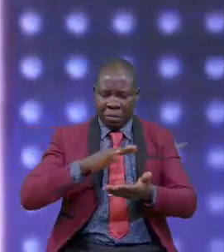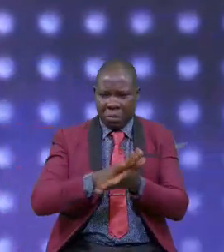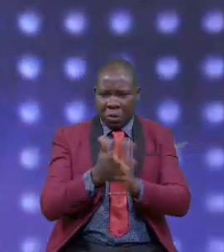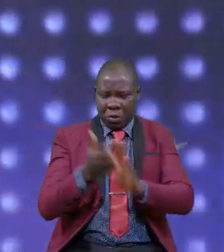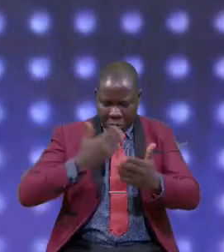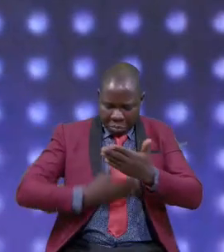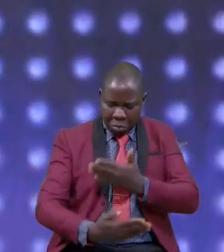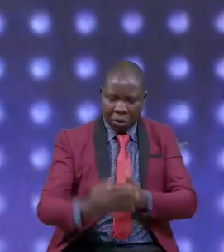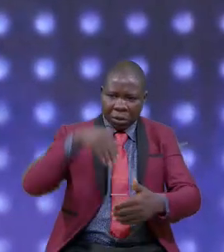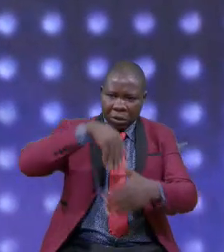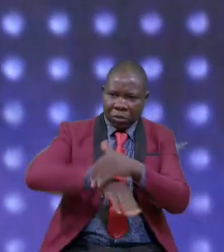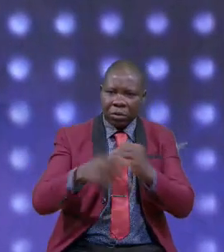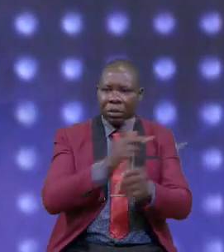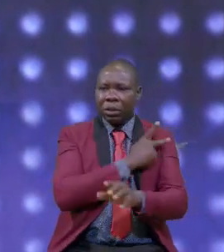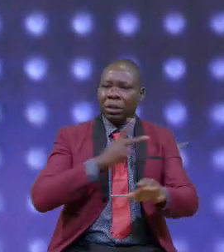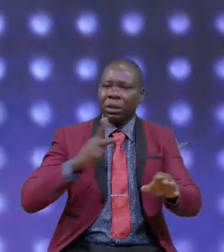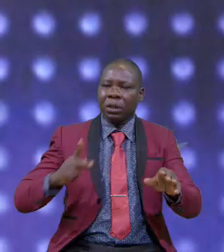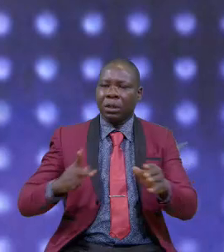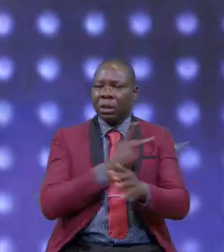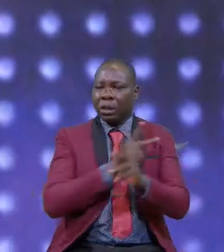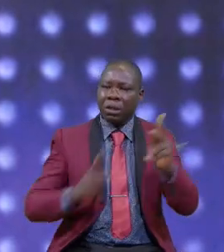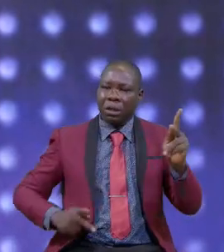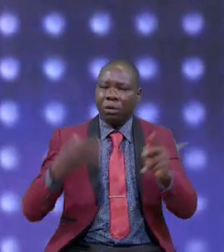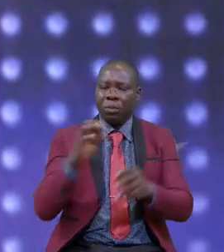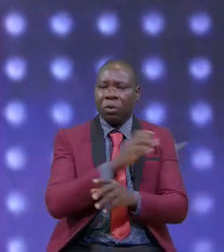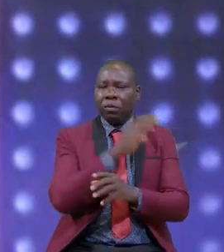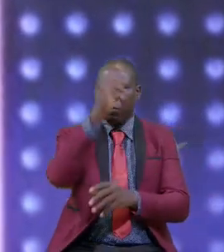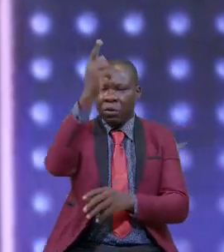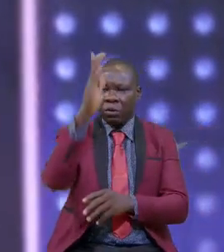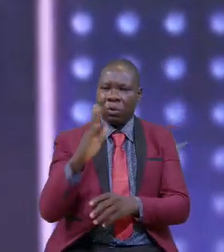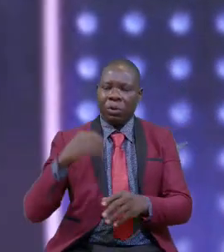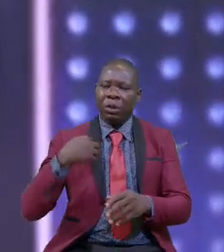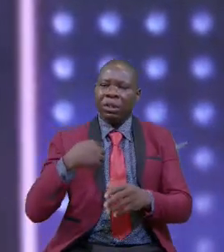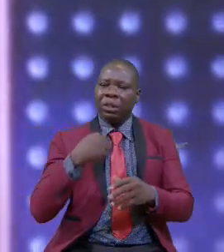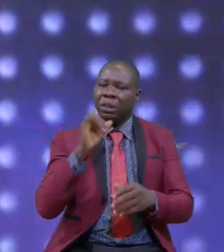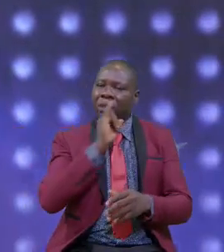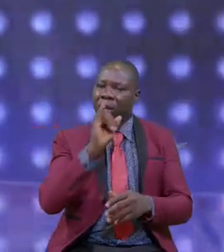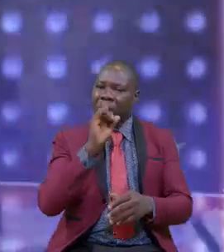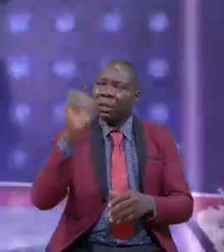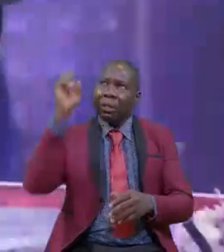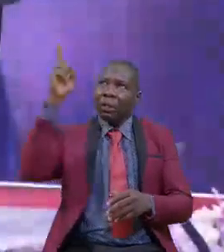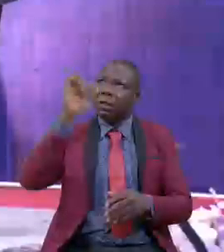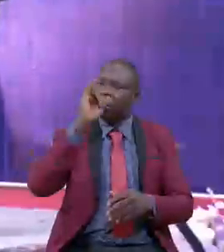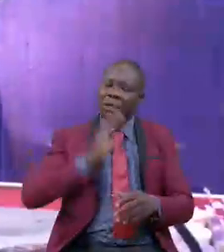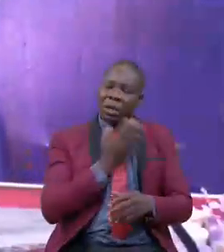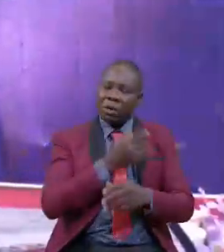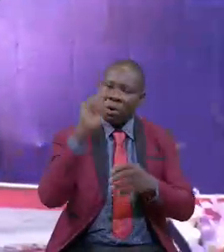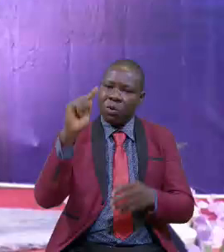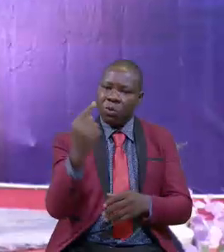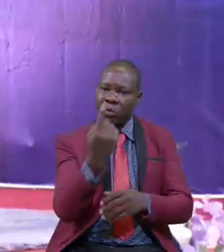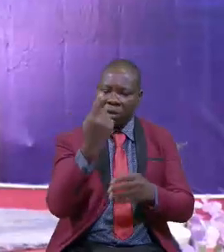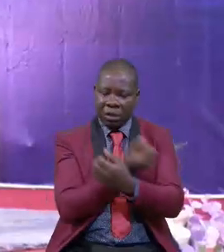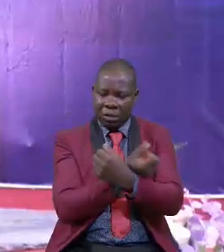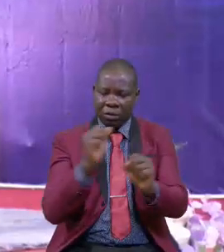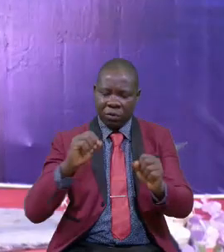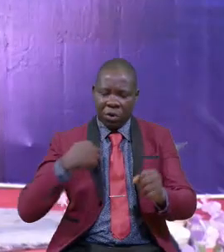realize it's our only Savior. We believe Him as the only Savior. We lean on Him, depend on Him as the